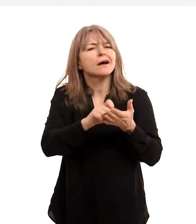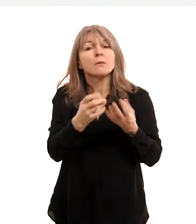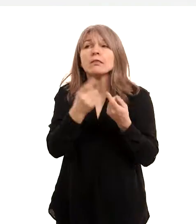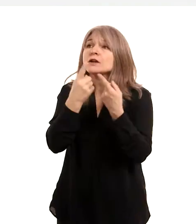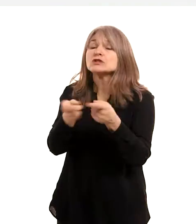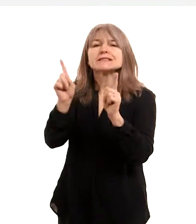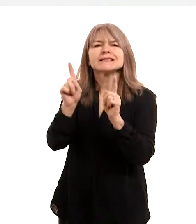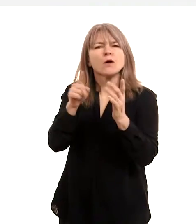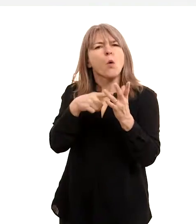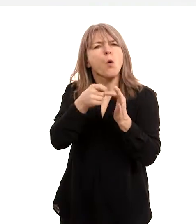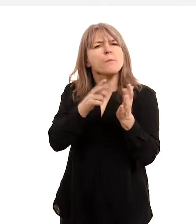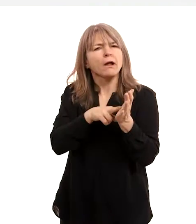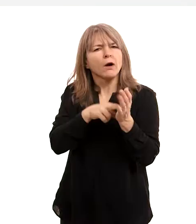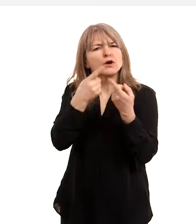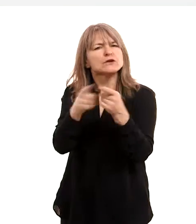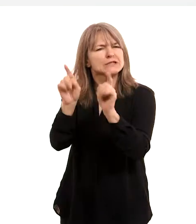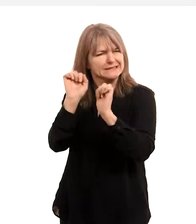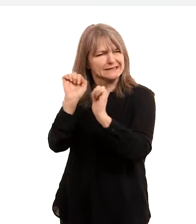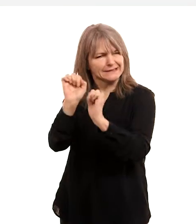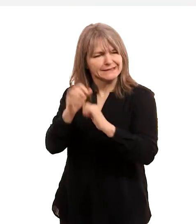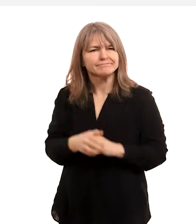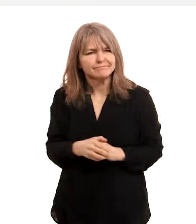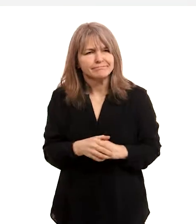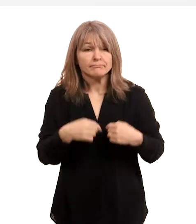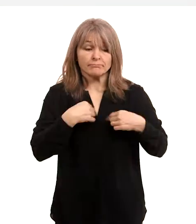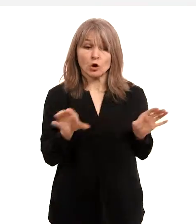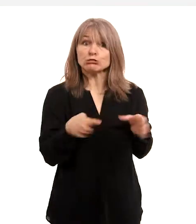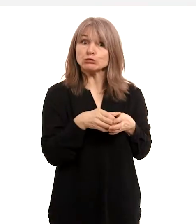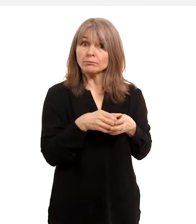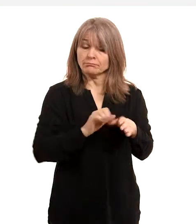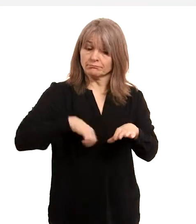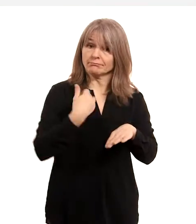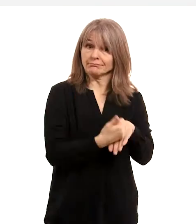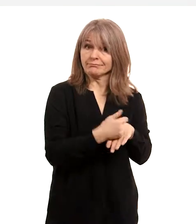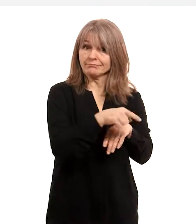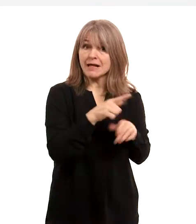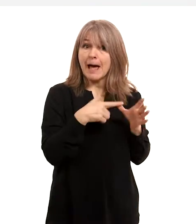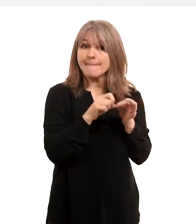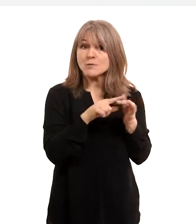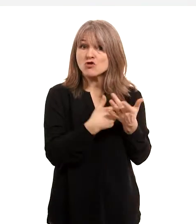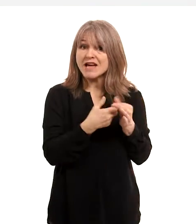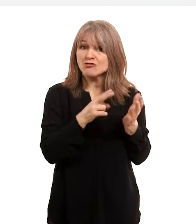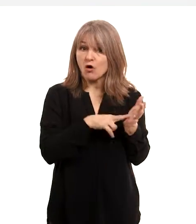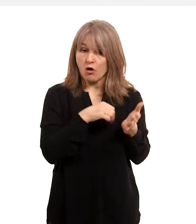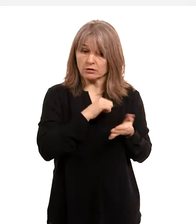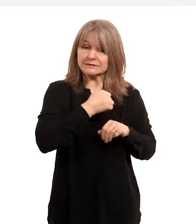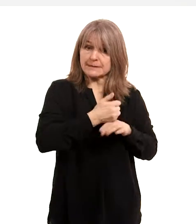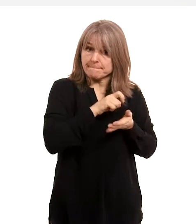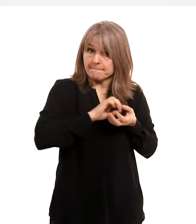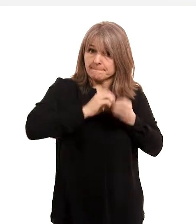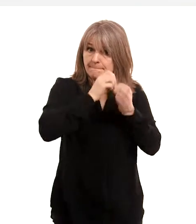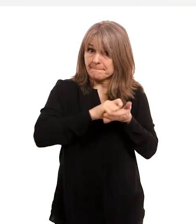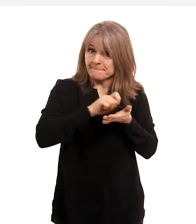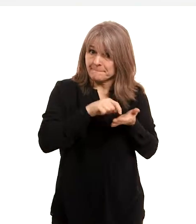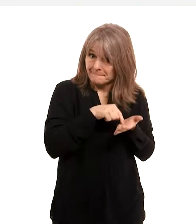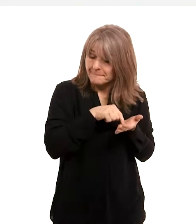have a creative writing group in Aberaeron and 2 reading groups, which keep me sane-ish, I